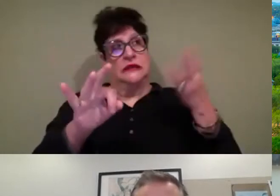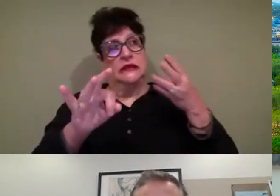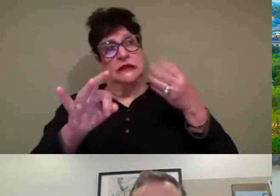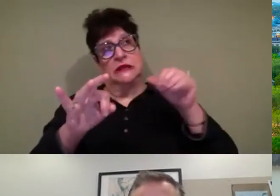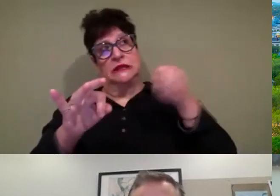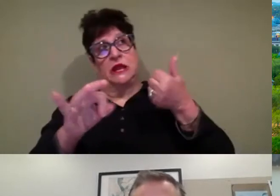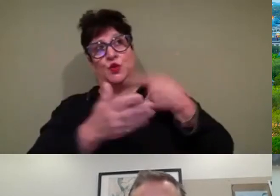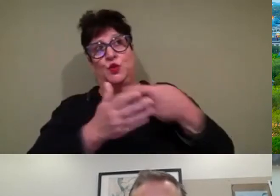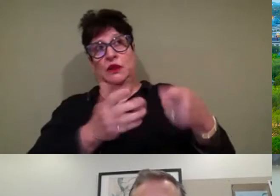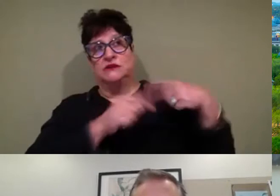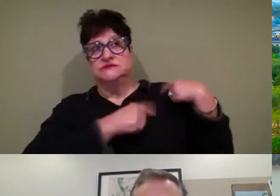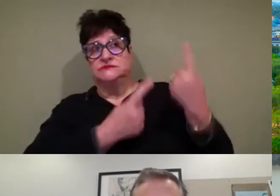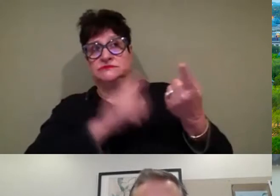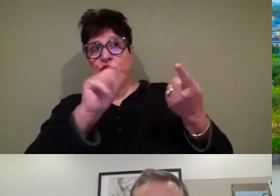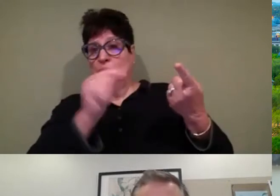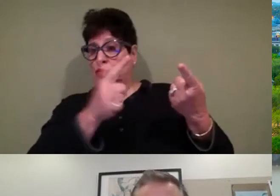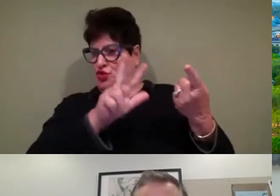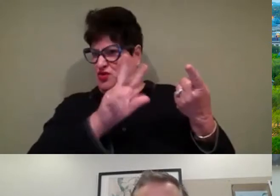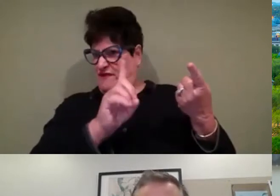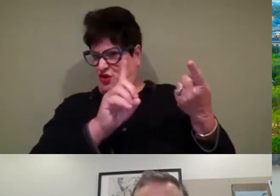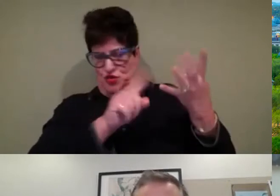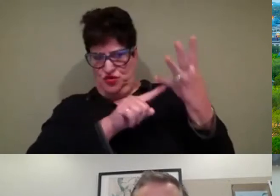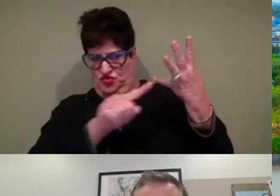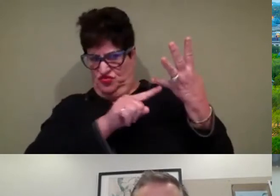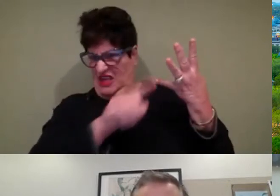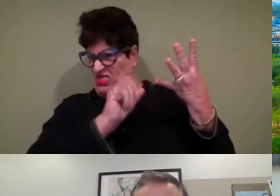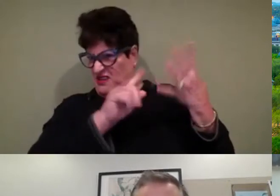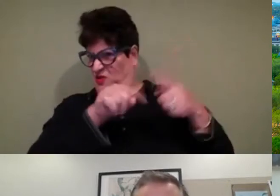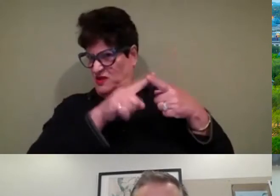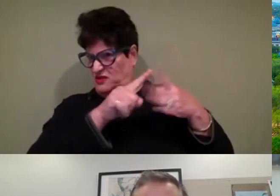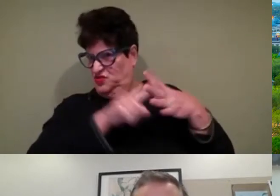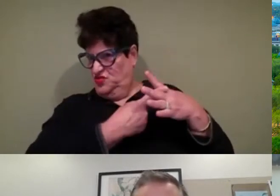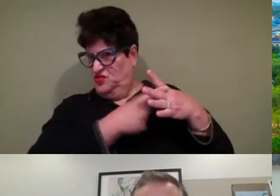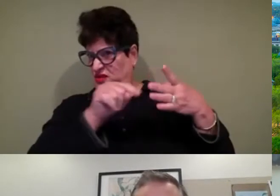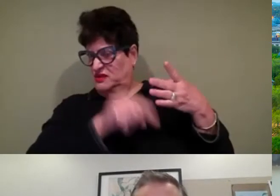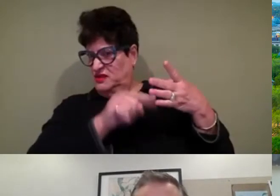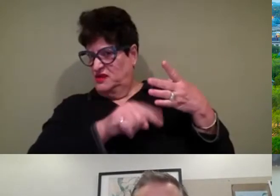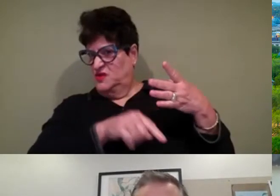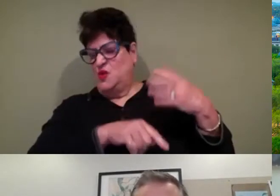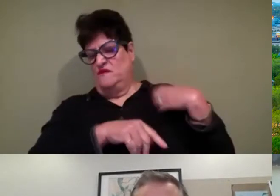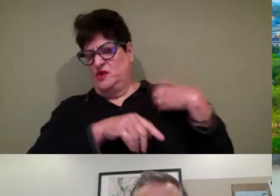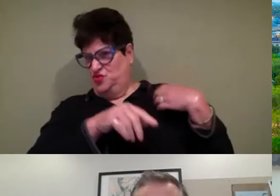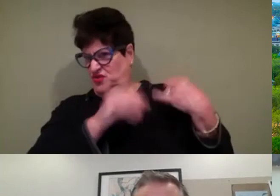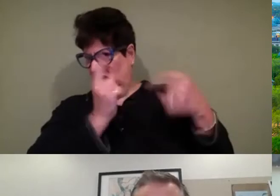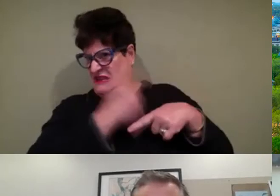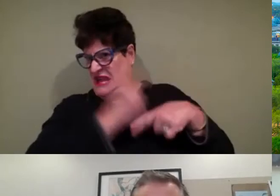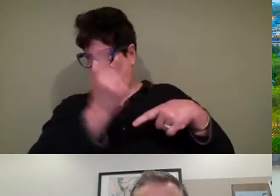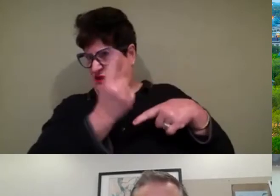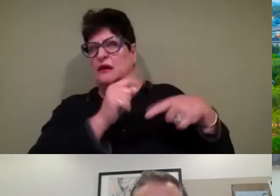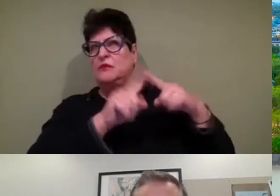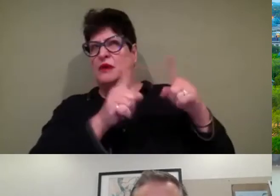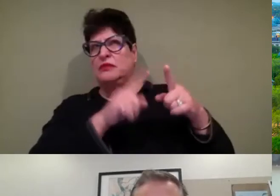start of school. Well, the first official day, although students were actually only online as of that, the 12th, I